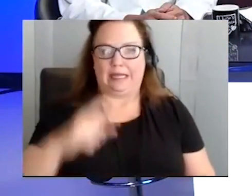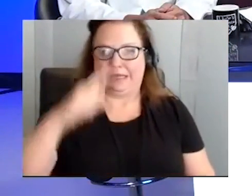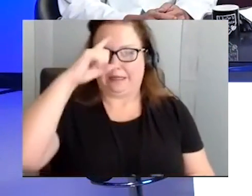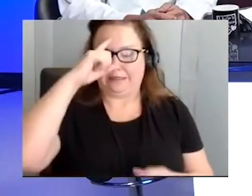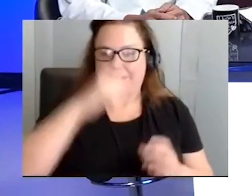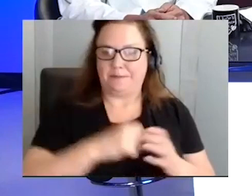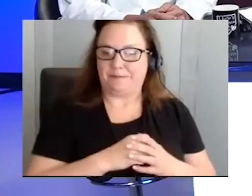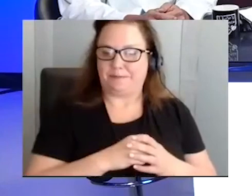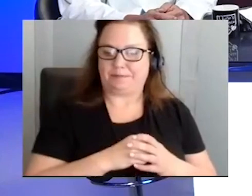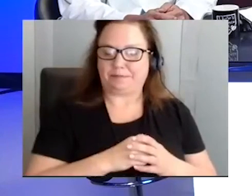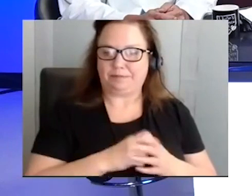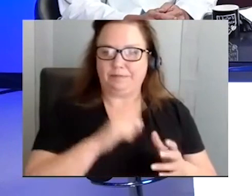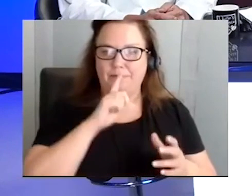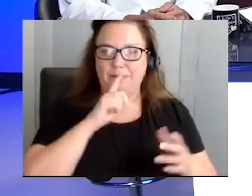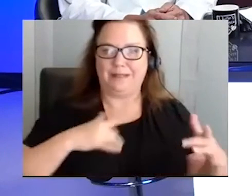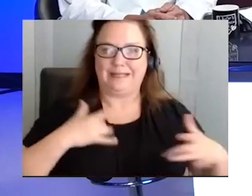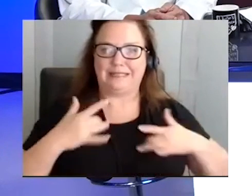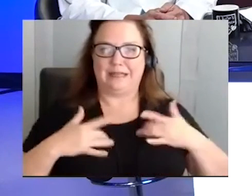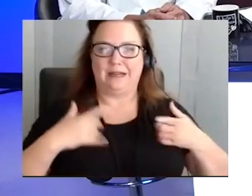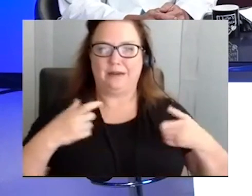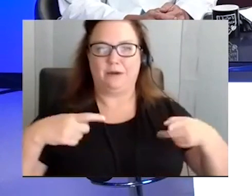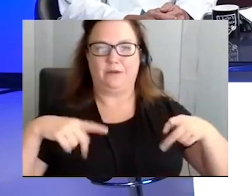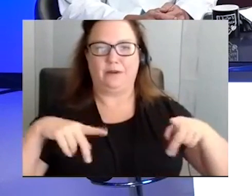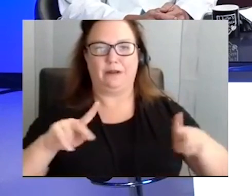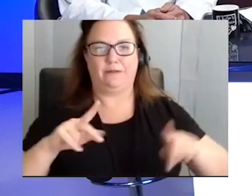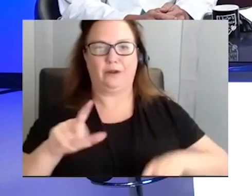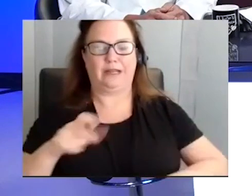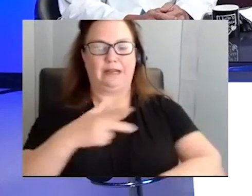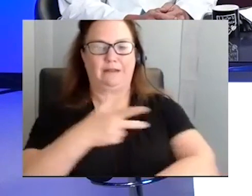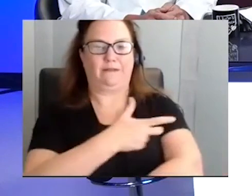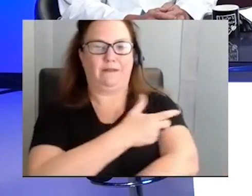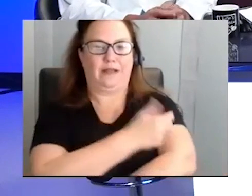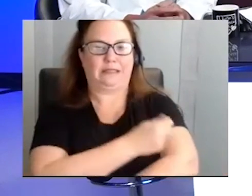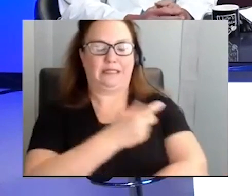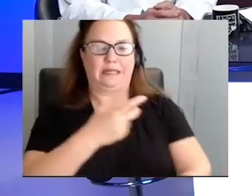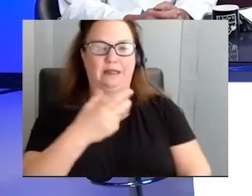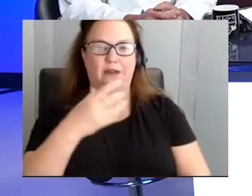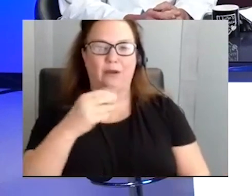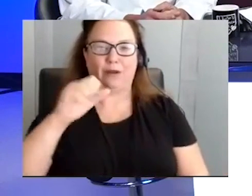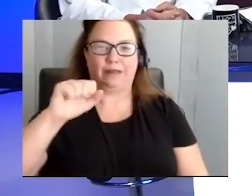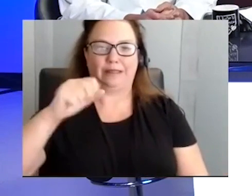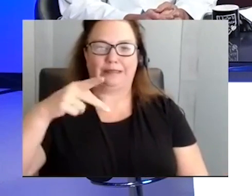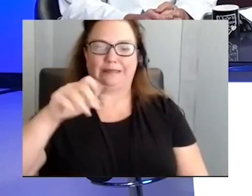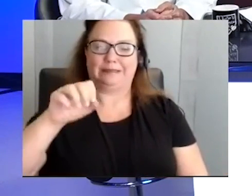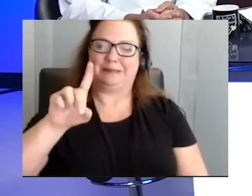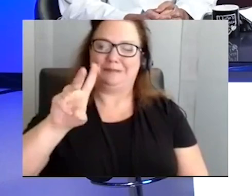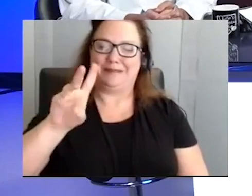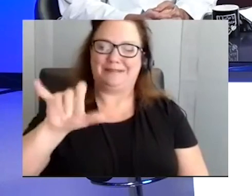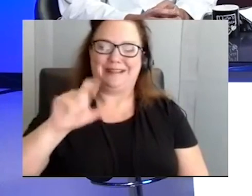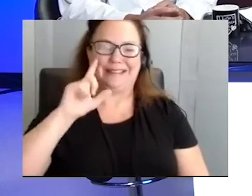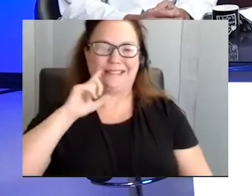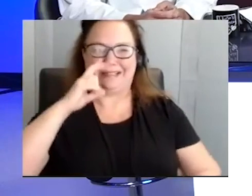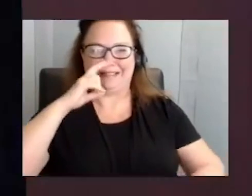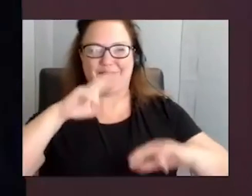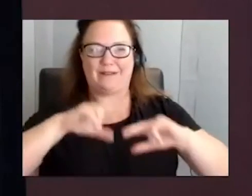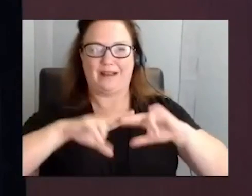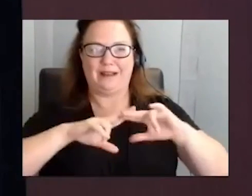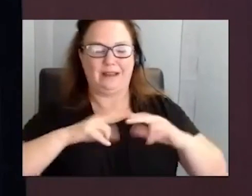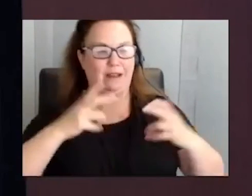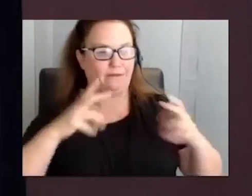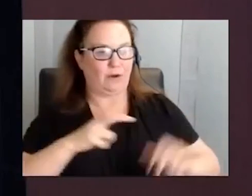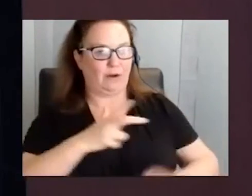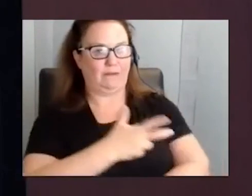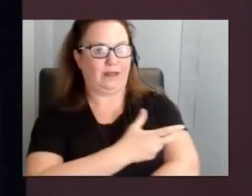a really exciting opportunity if you need to get vaccinated to head out to the Speedway. That sounds really exciting. And if you're already